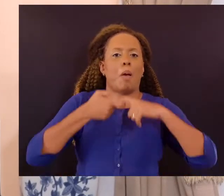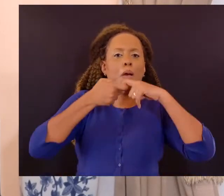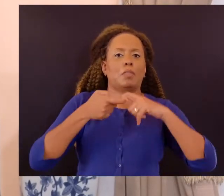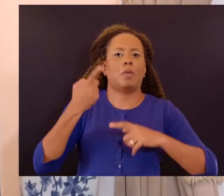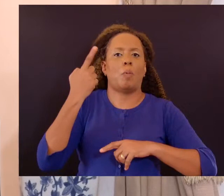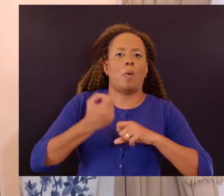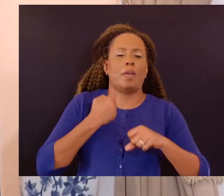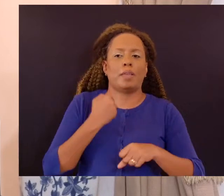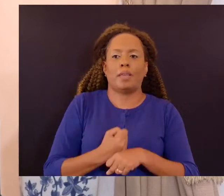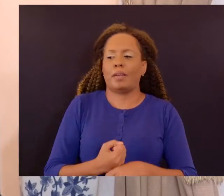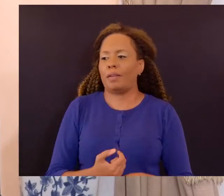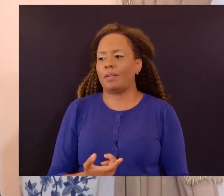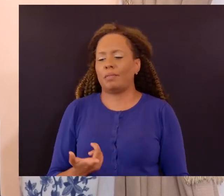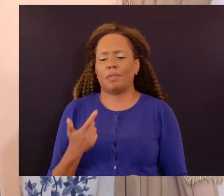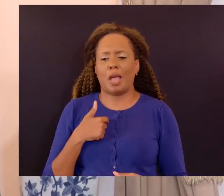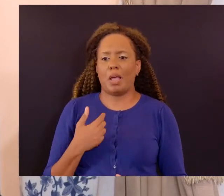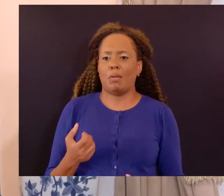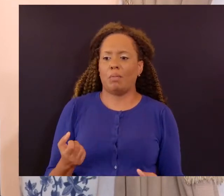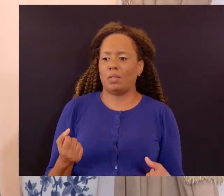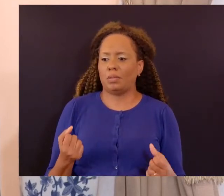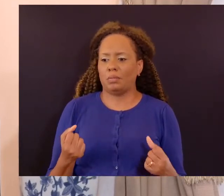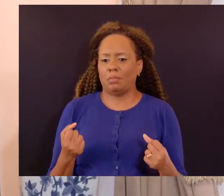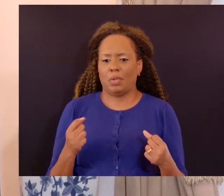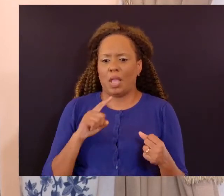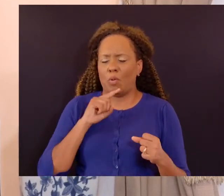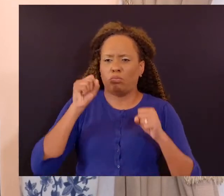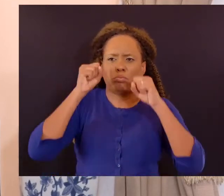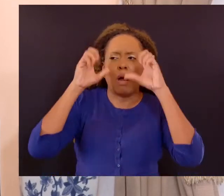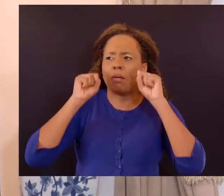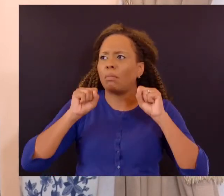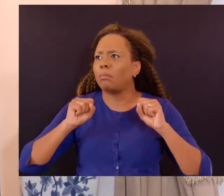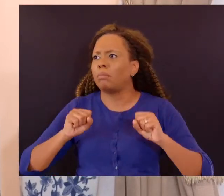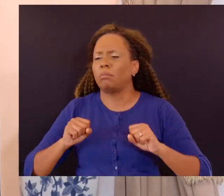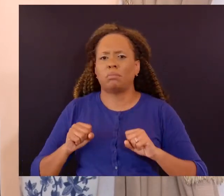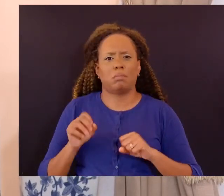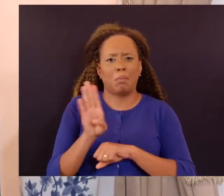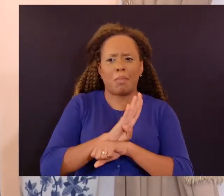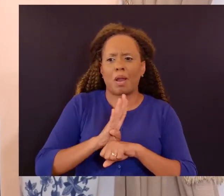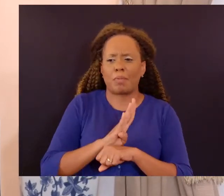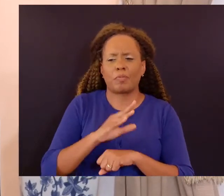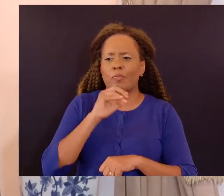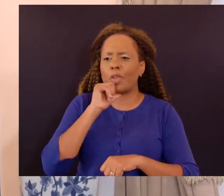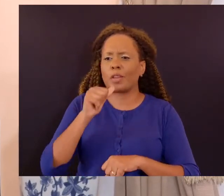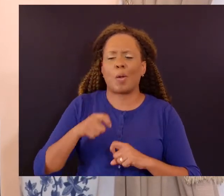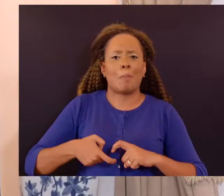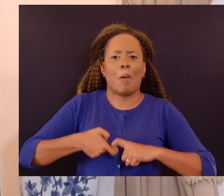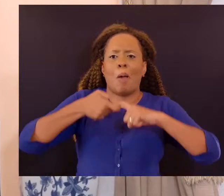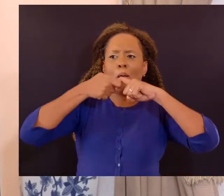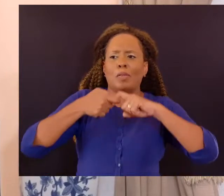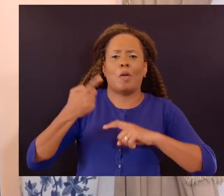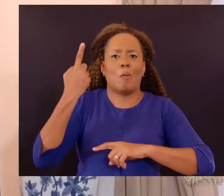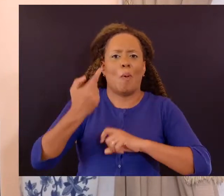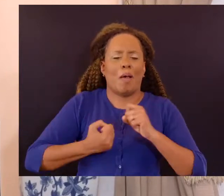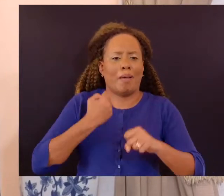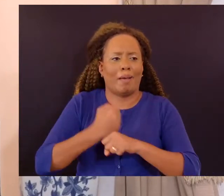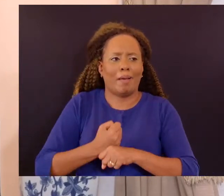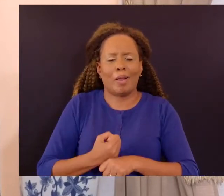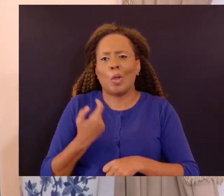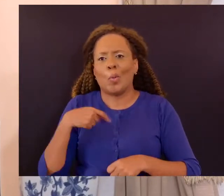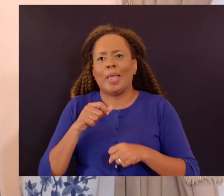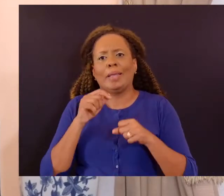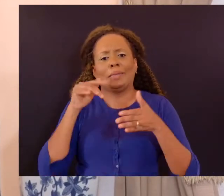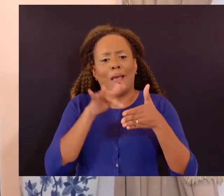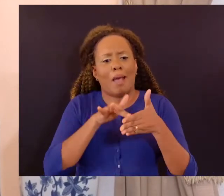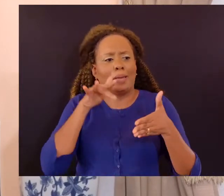I was horrified because the culture in Barbadian society is one where you don't take any time out for anything. You continue to study